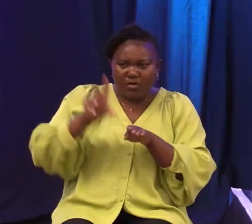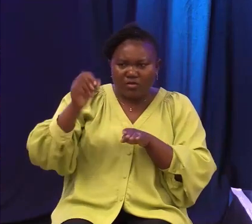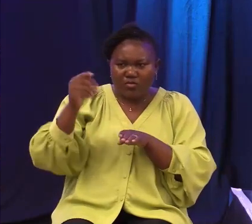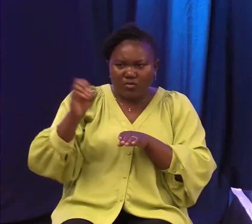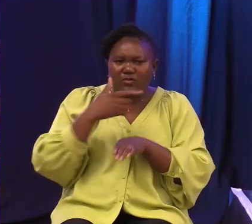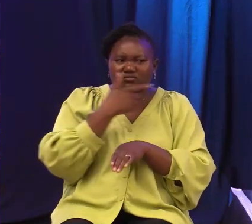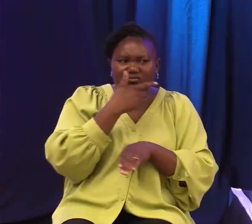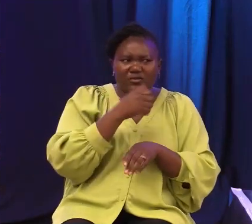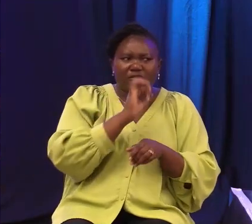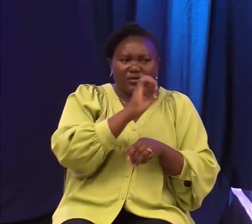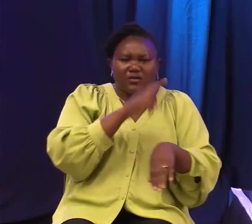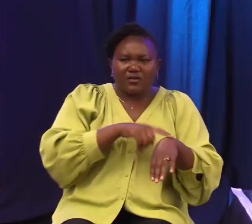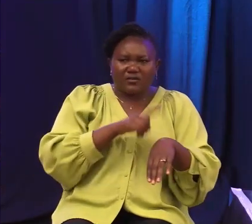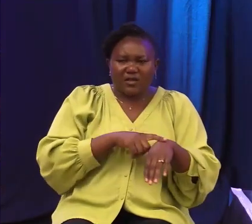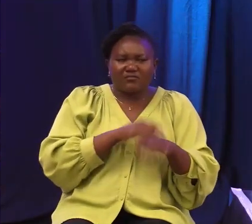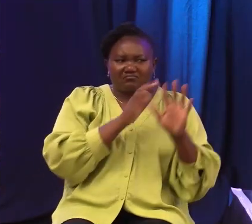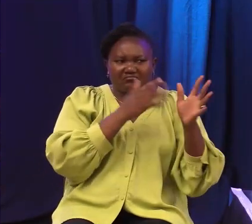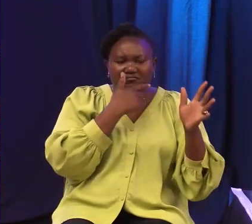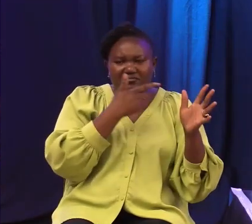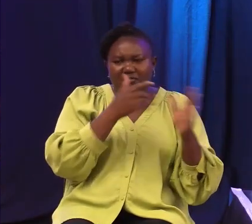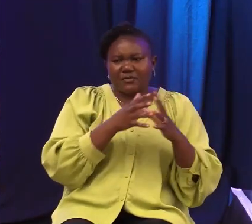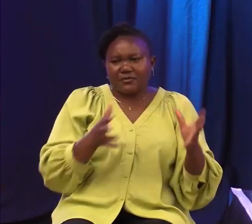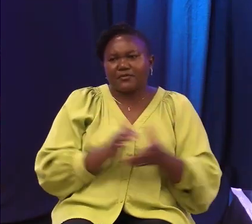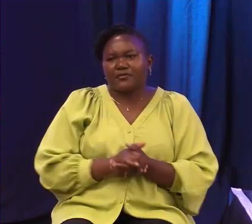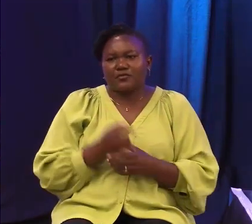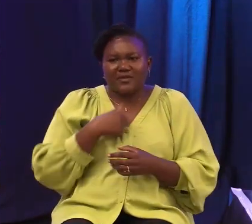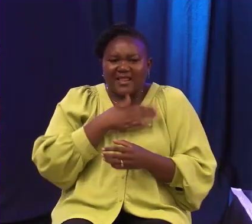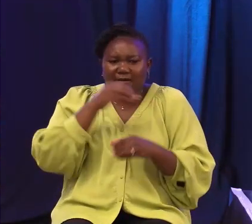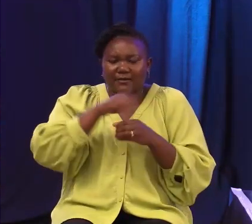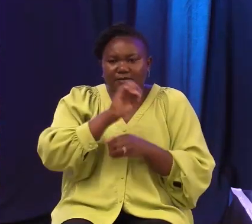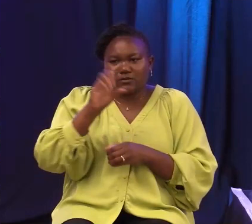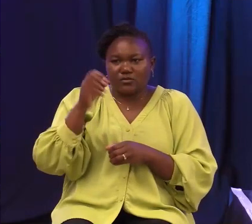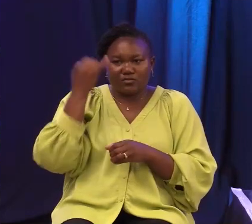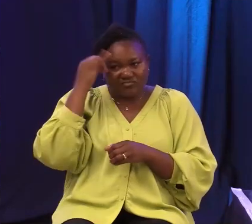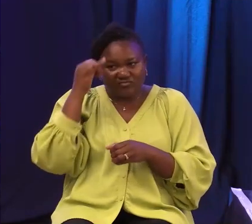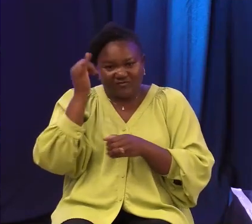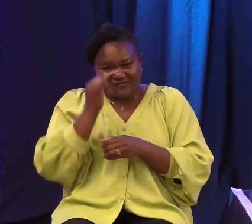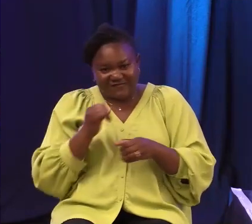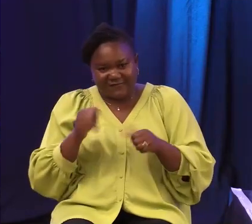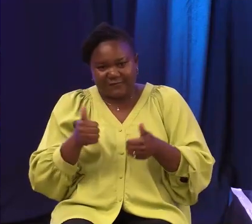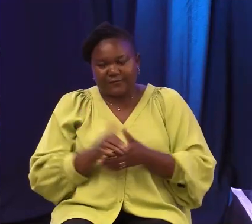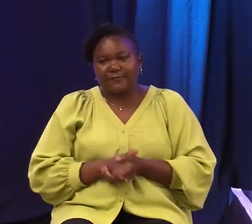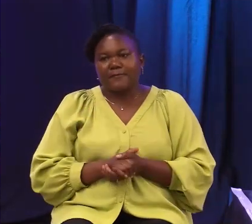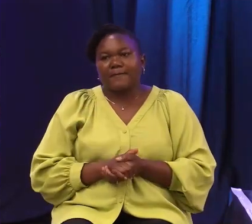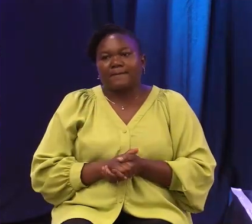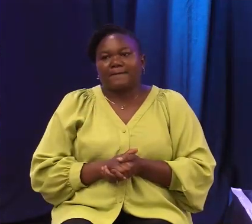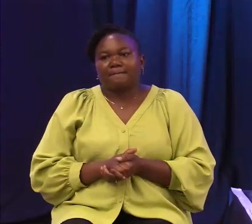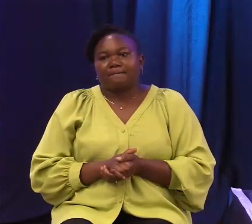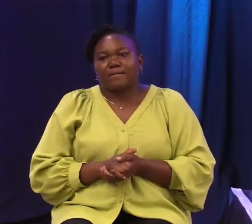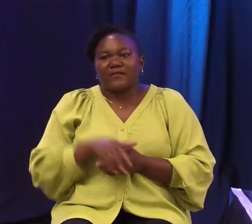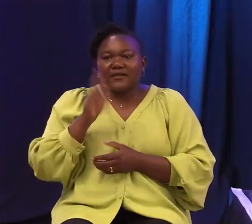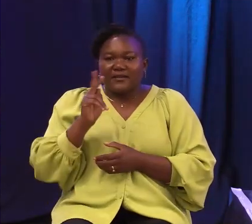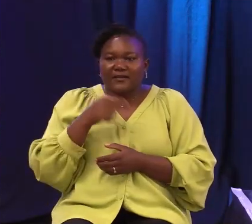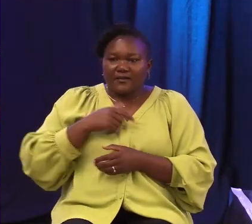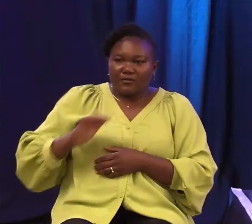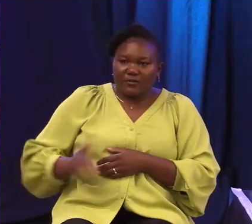your time and effort and the gift of your amazing logo very, very much. And then I also want to